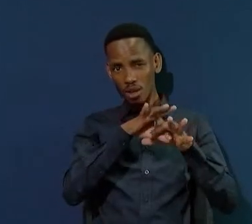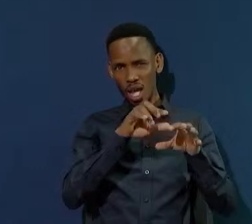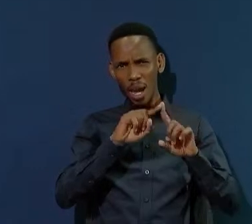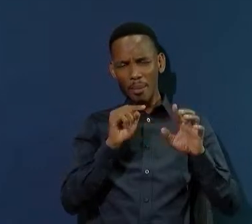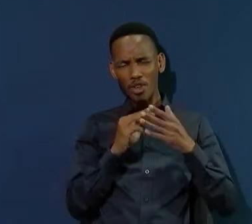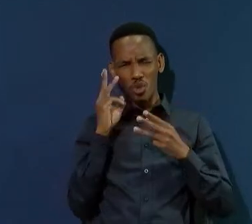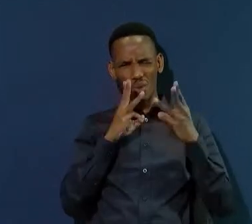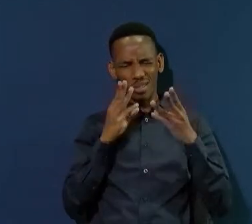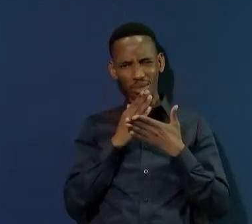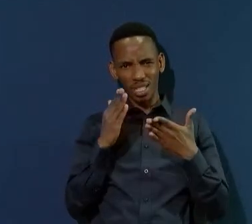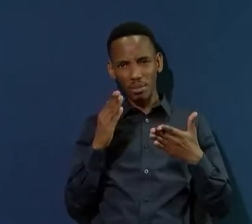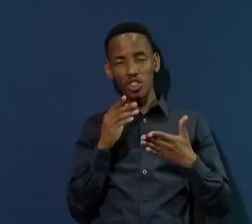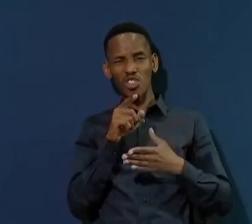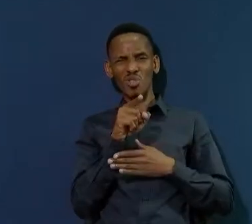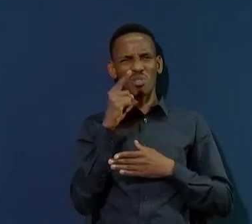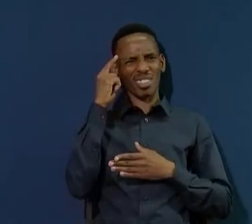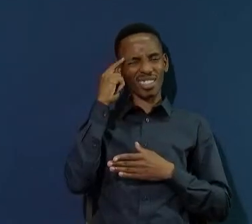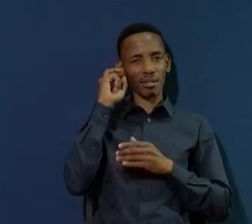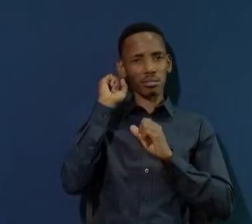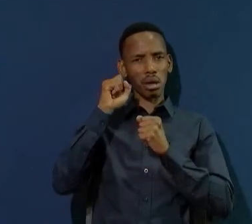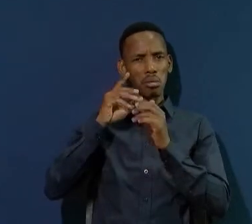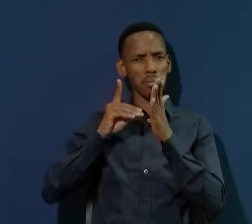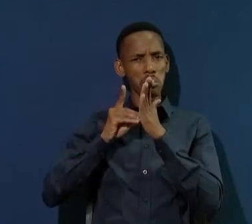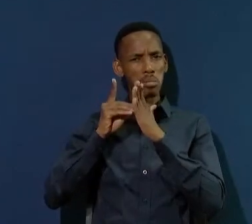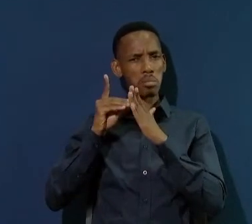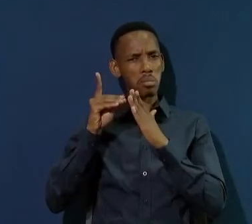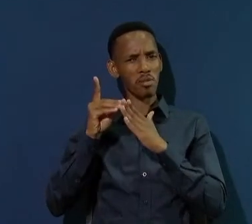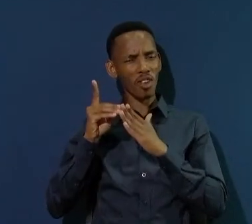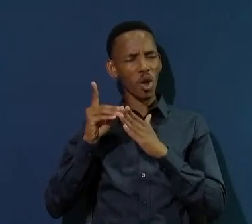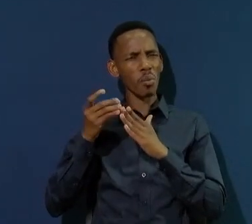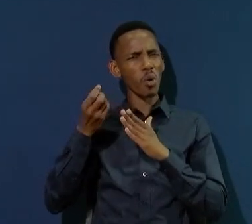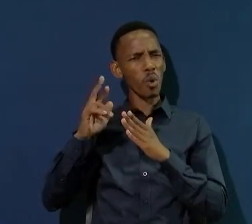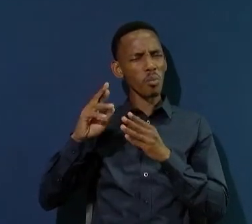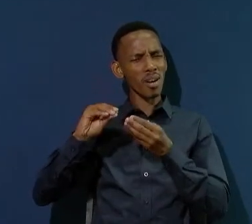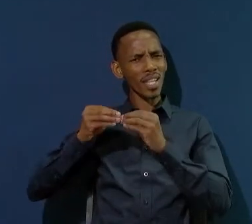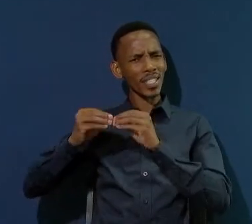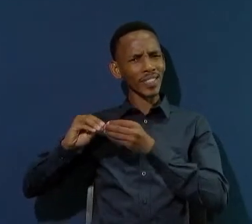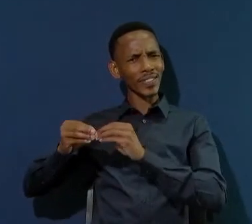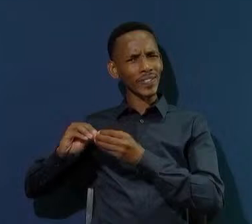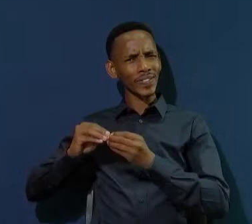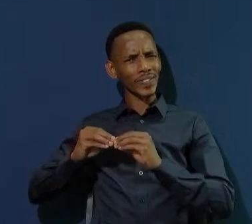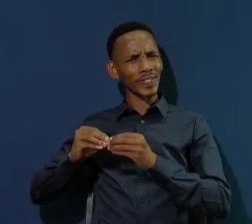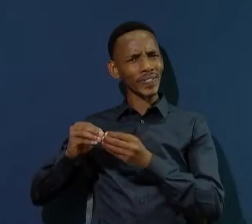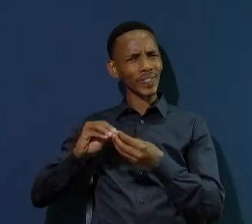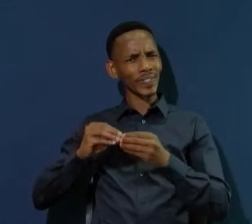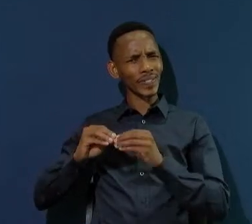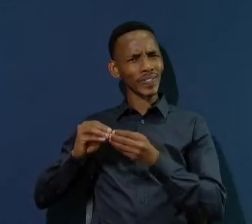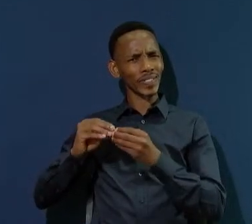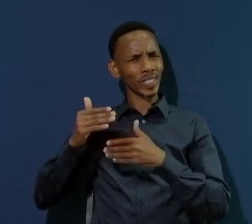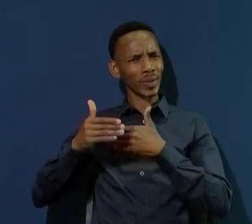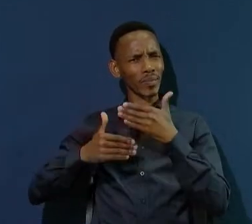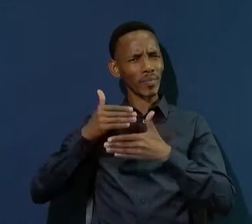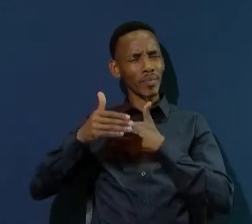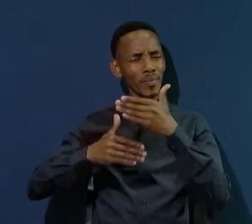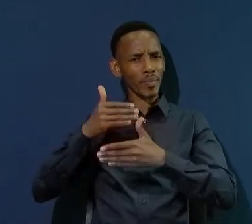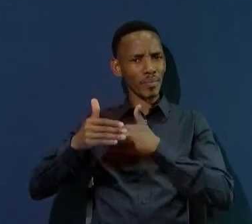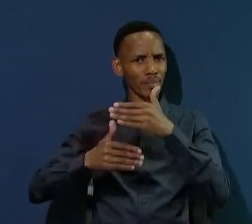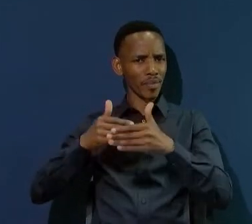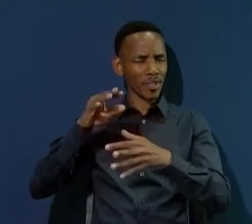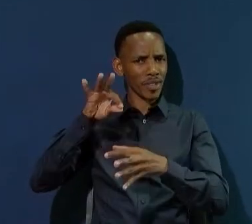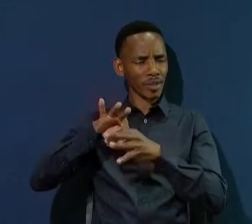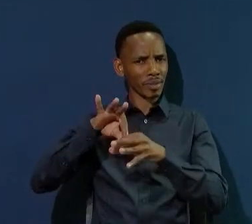nngwe go neta kana go tantela tota tsamaiso e gore e ne e leng